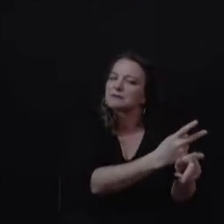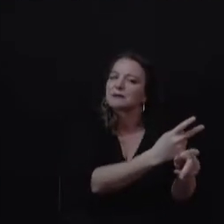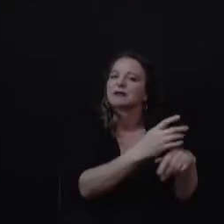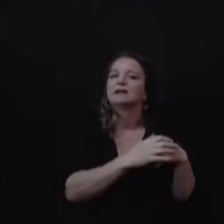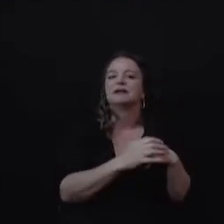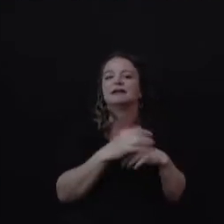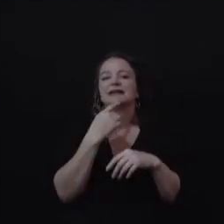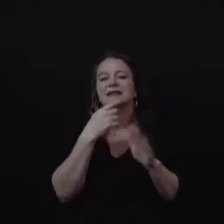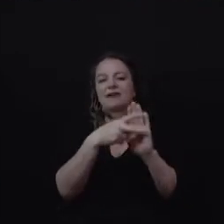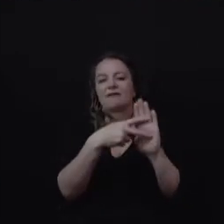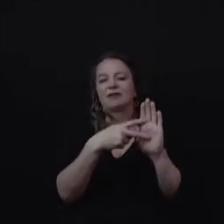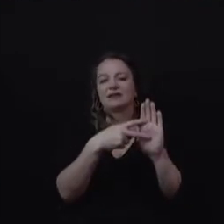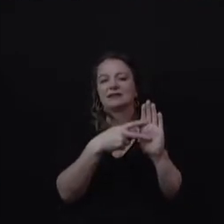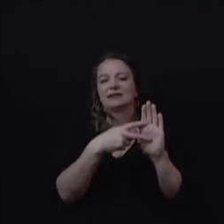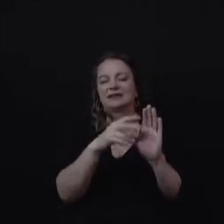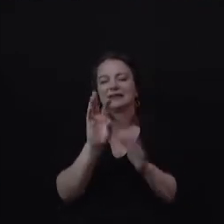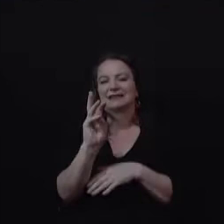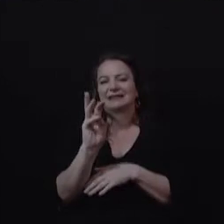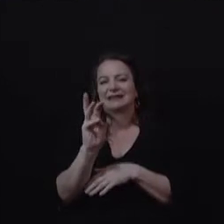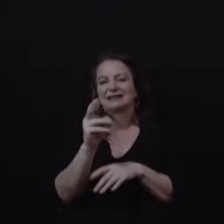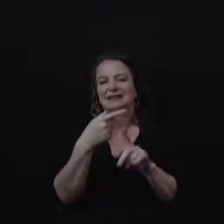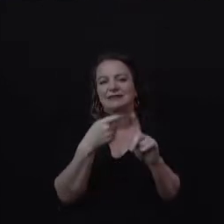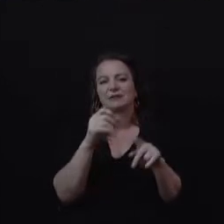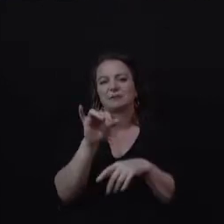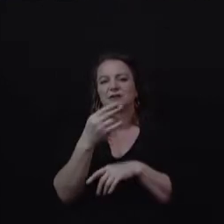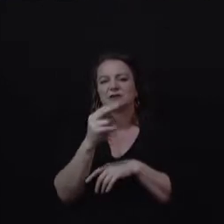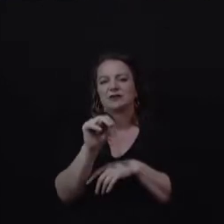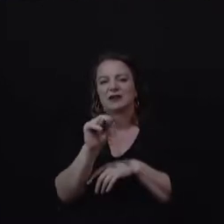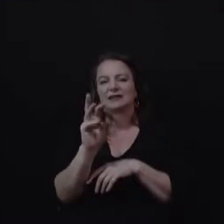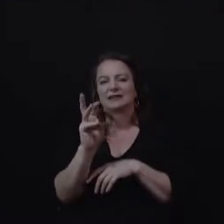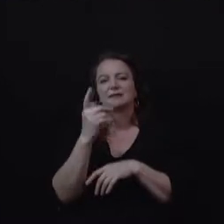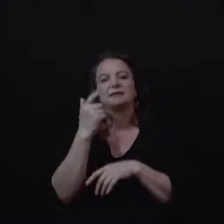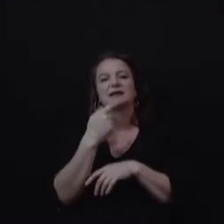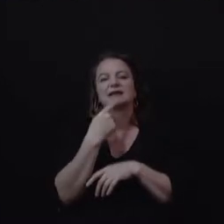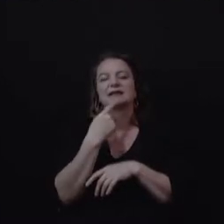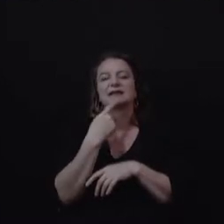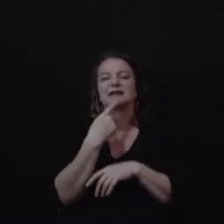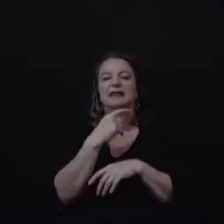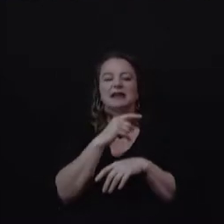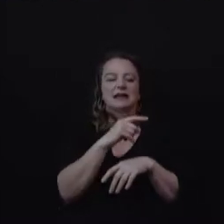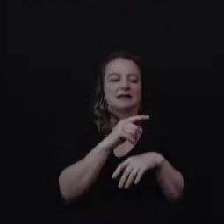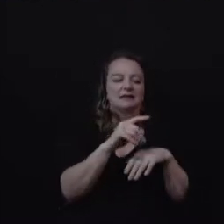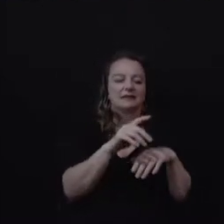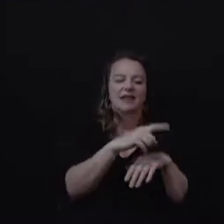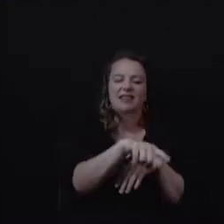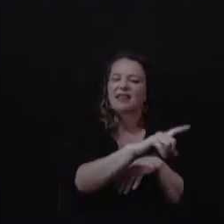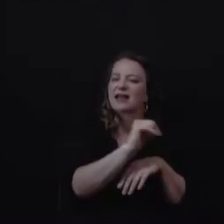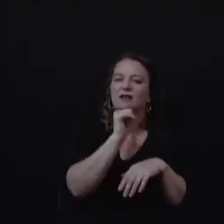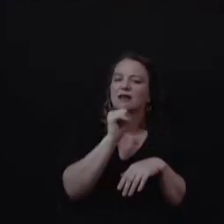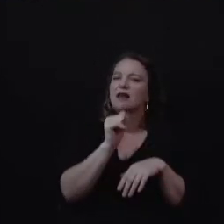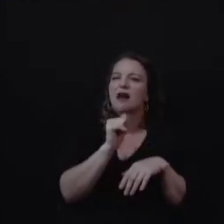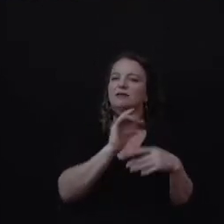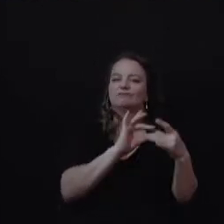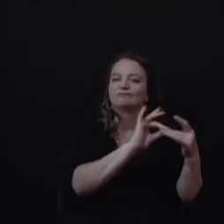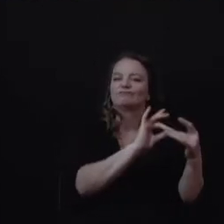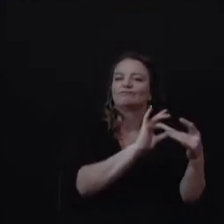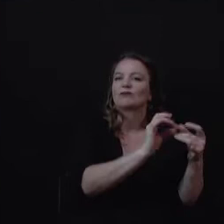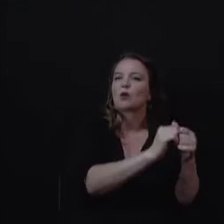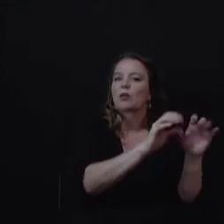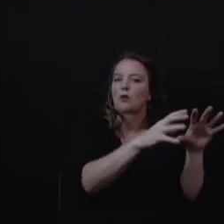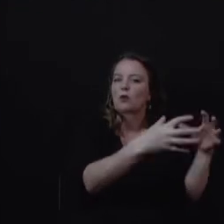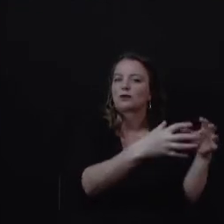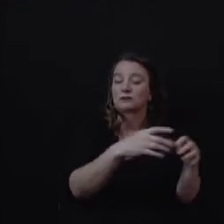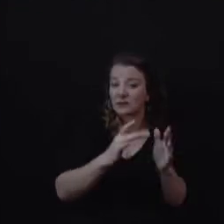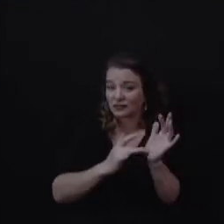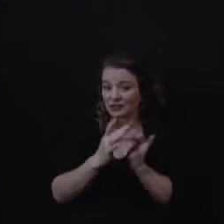in verse 16 of John 17, because they are not of this world. Did you hear what